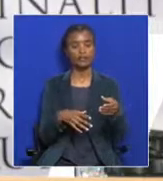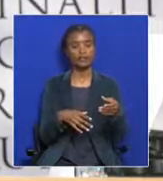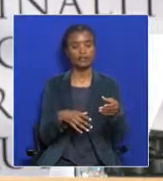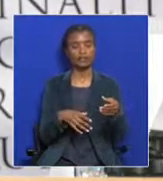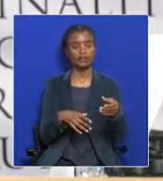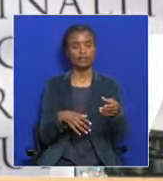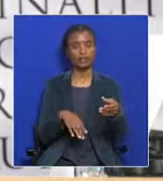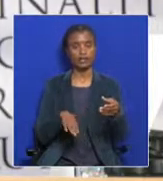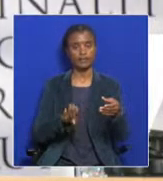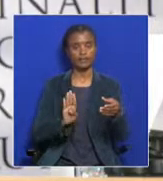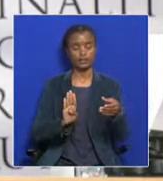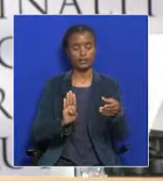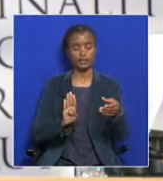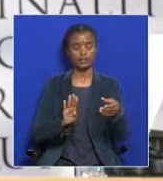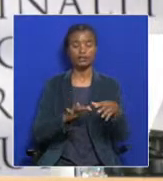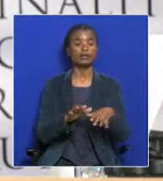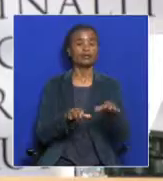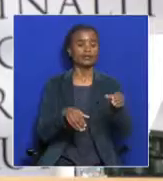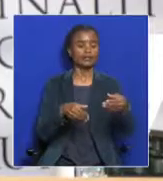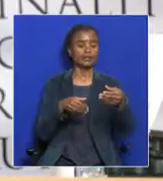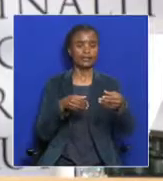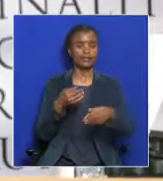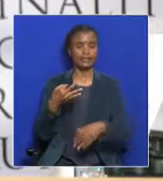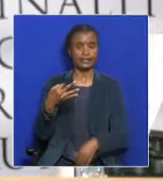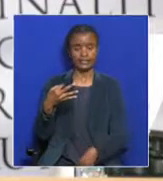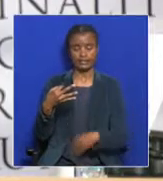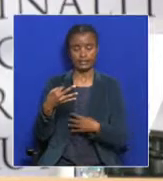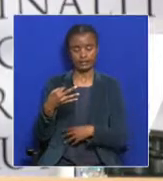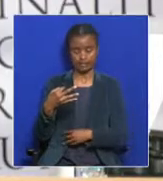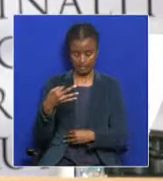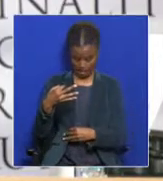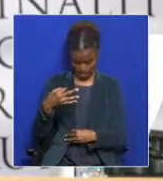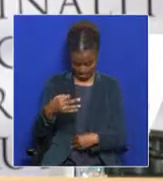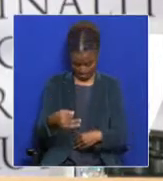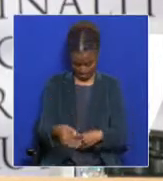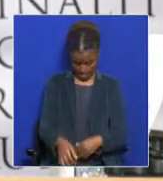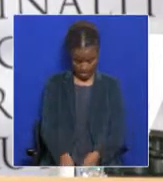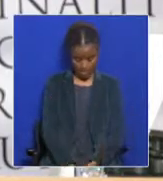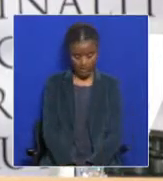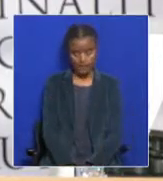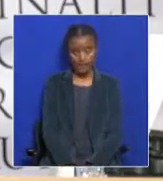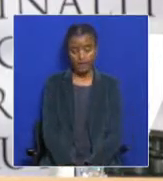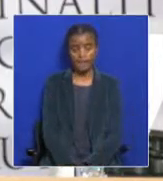3. Is it this one?